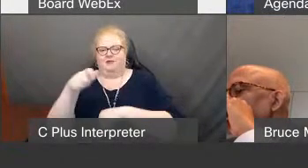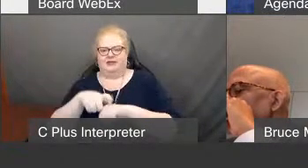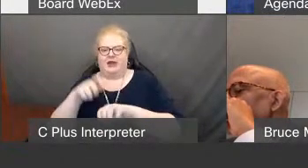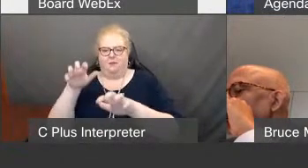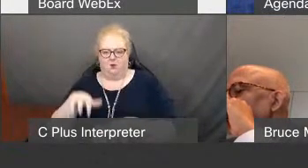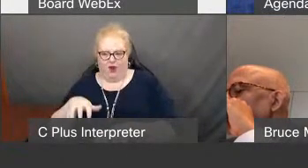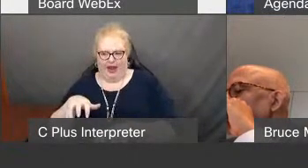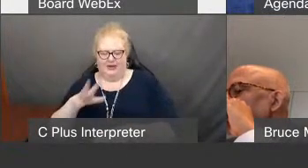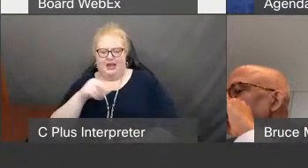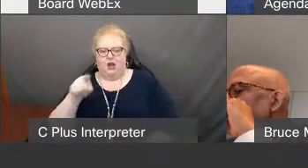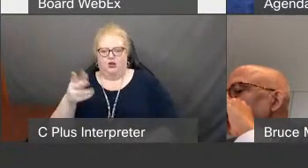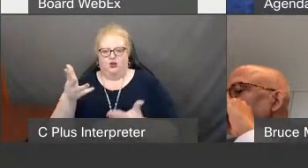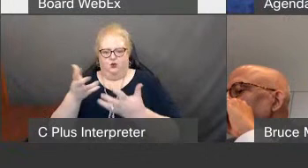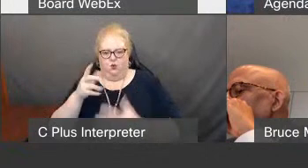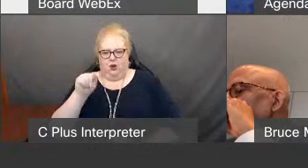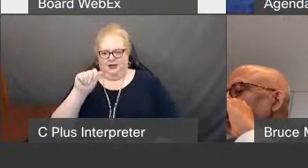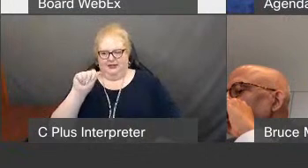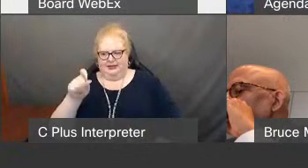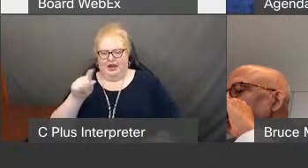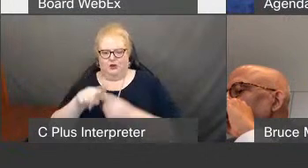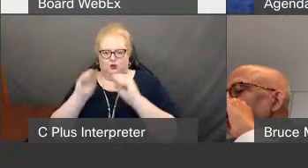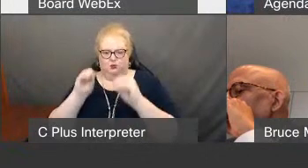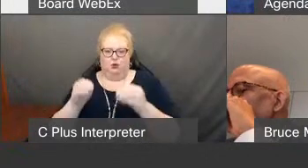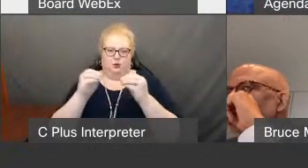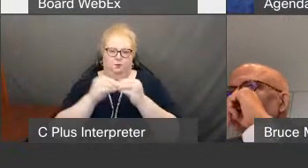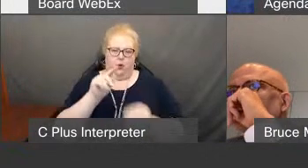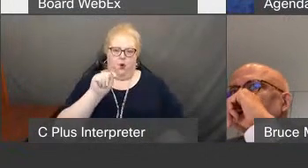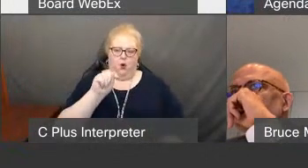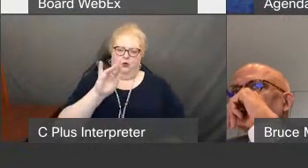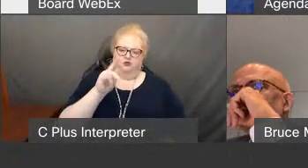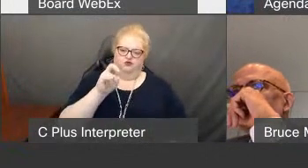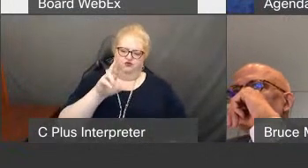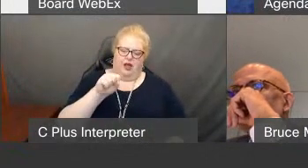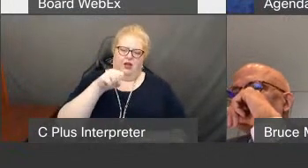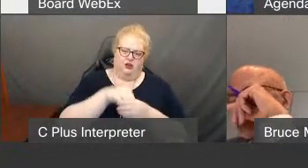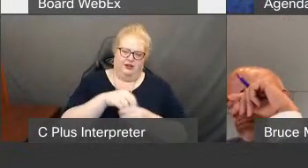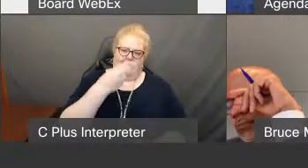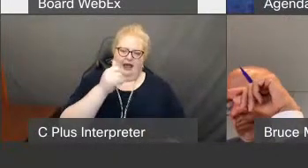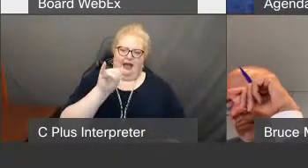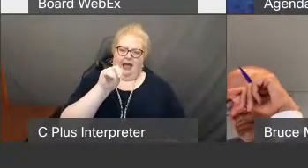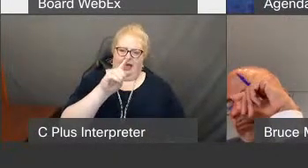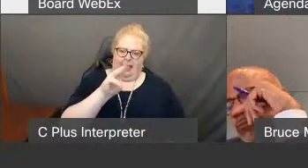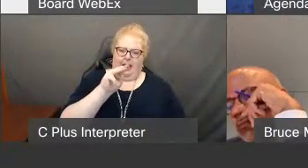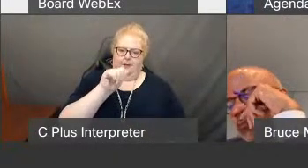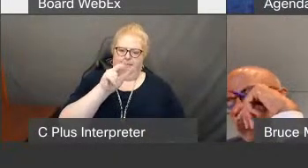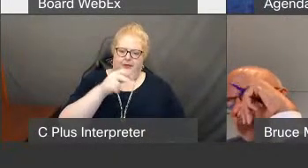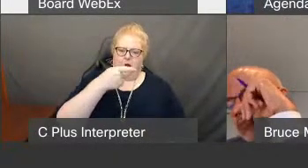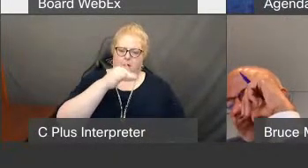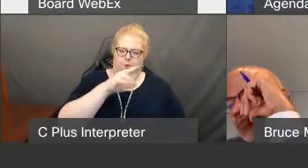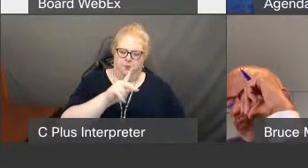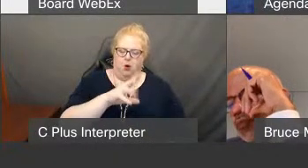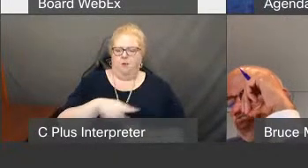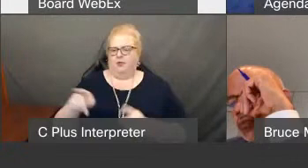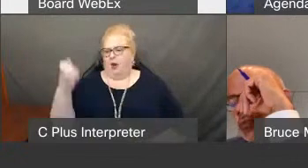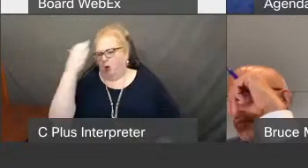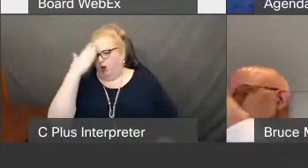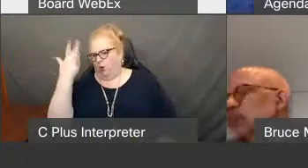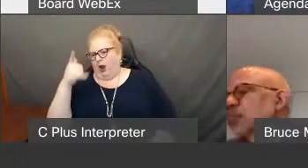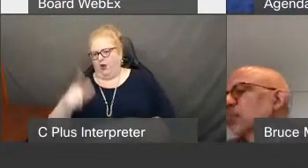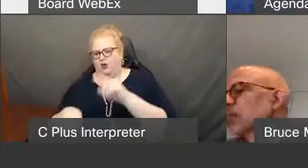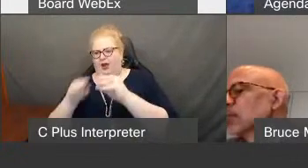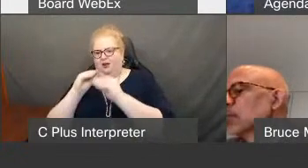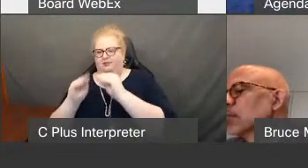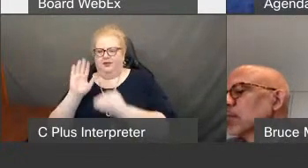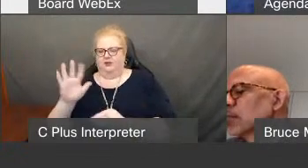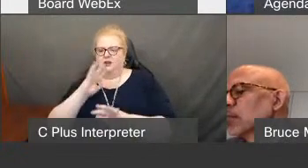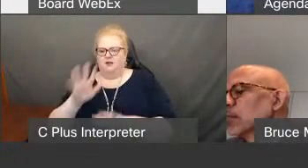tax to put more trails in Hyman Park, and they want to know, why can you not fix their flooding? So to me,